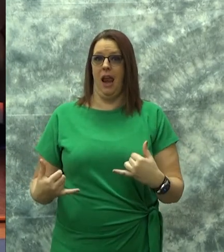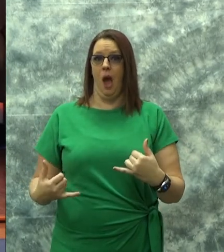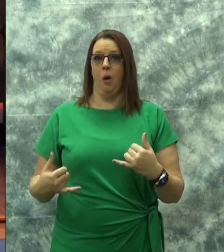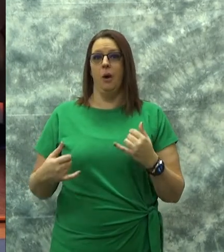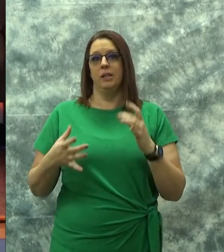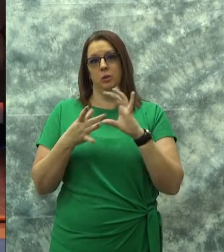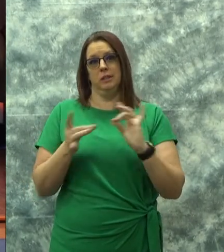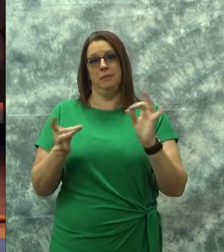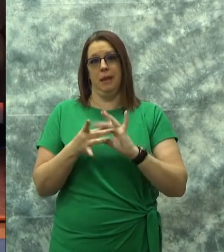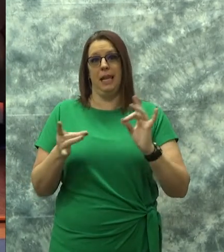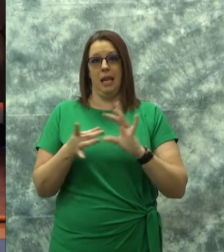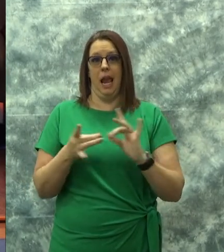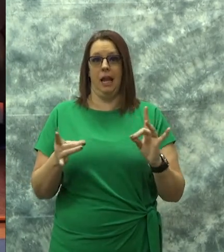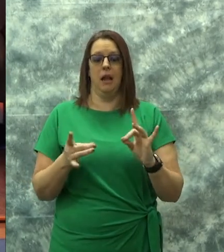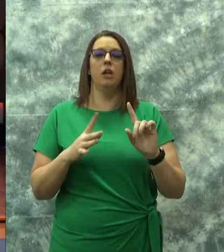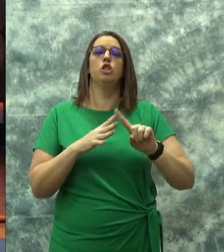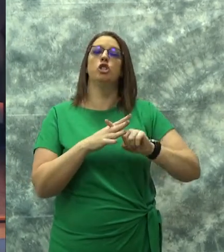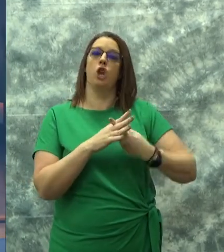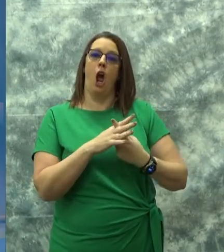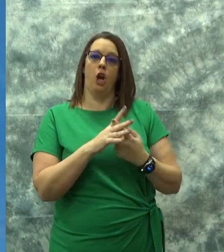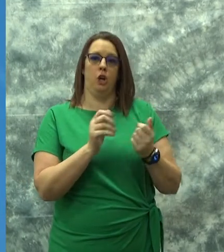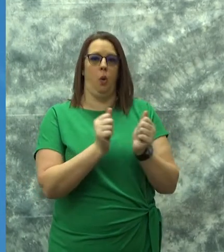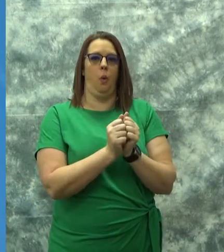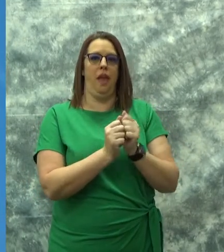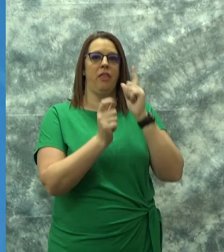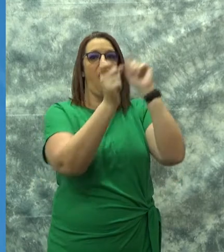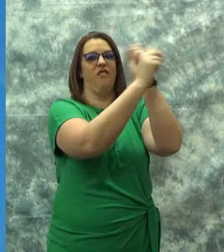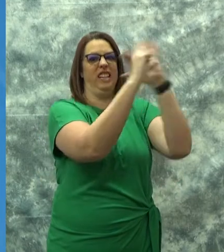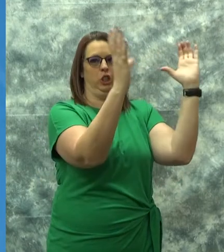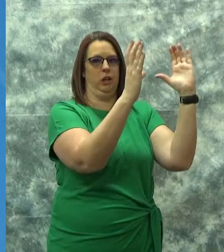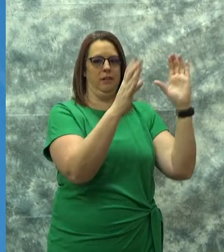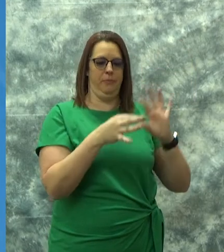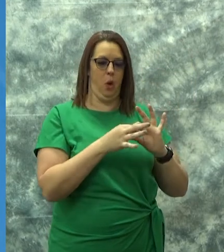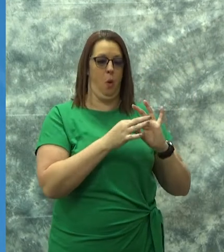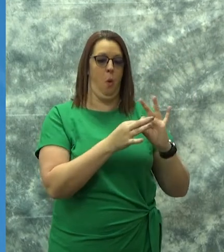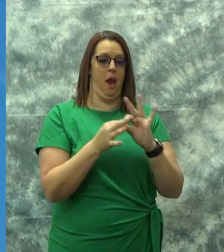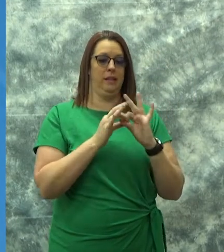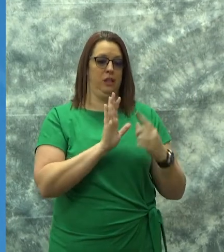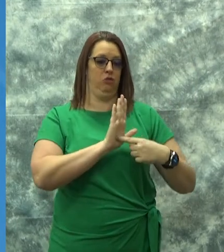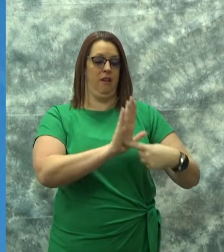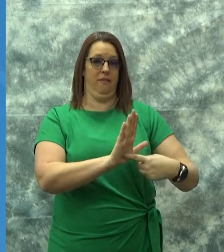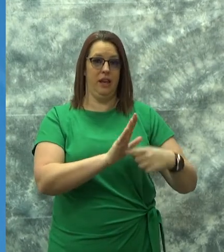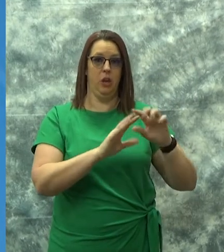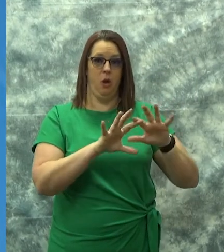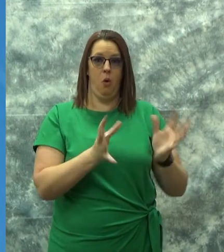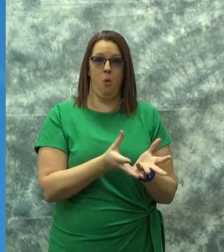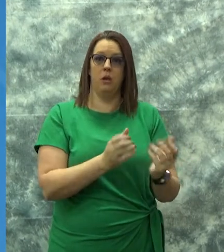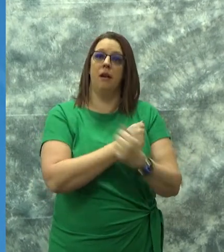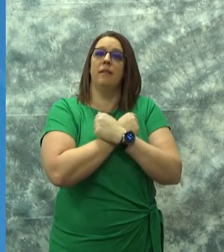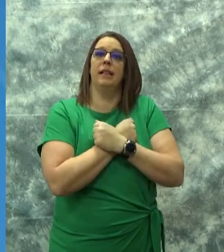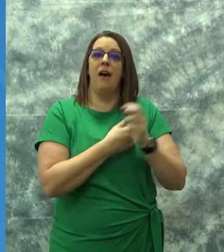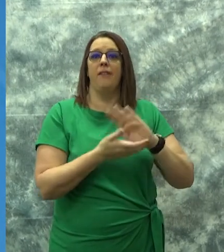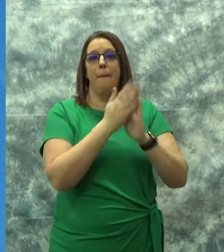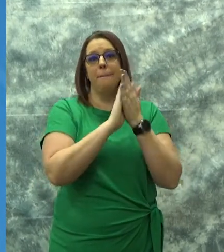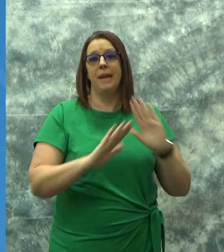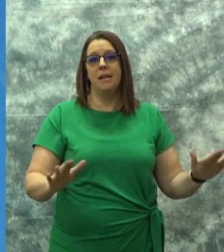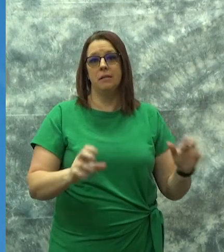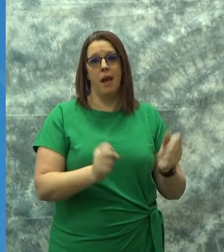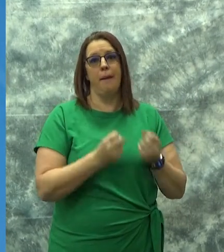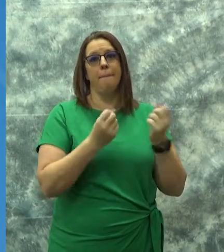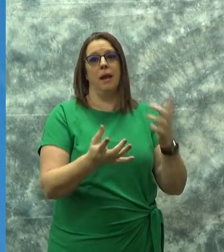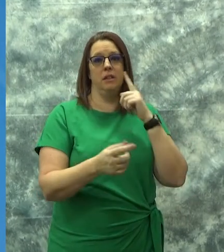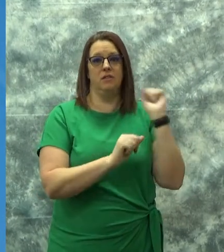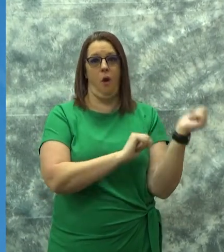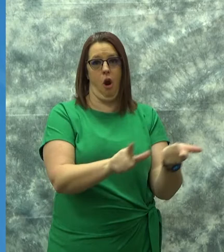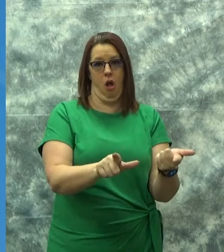to speak our vision and mission with me this morning. Let's start first with our vision, oneness revealed, a world of love,